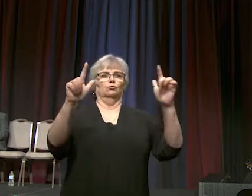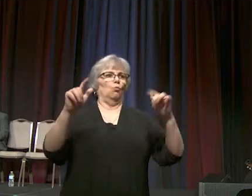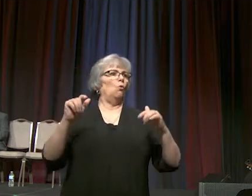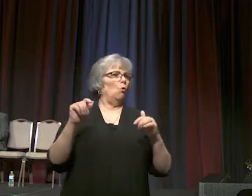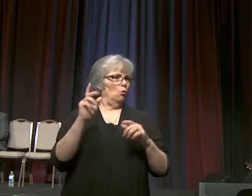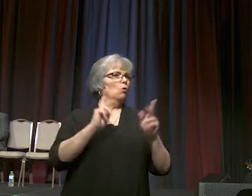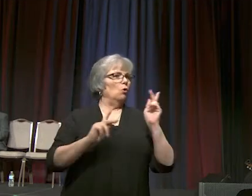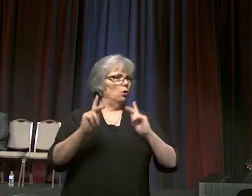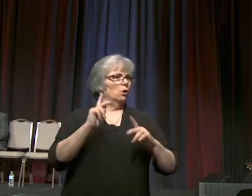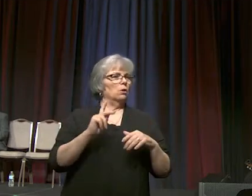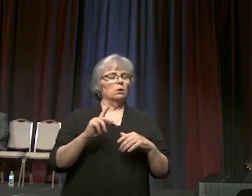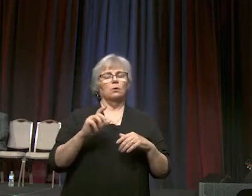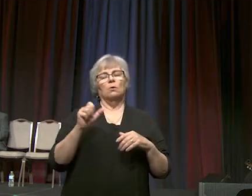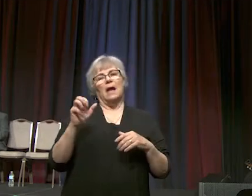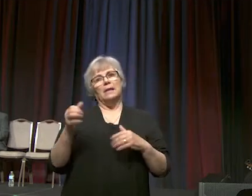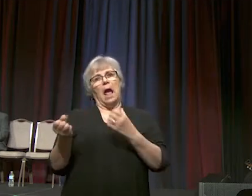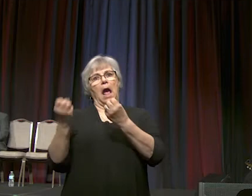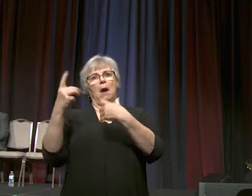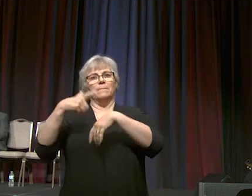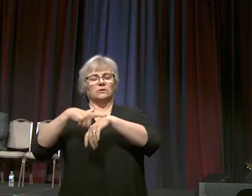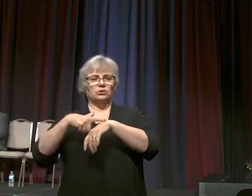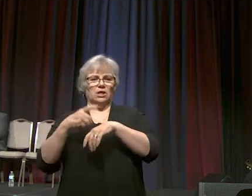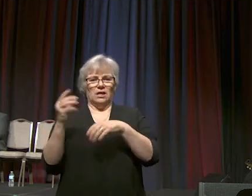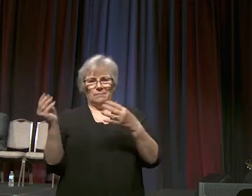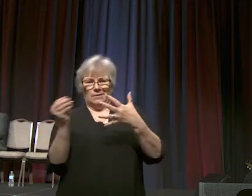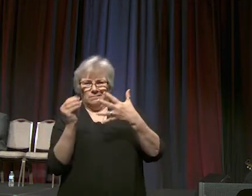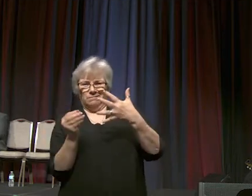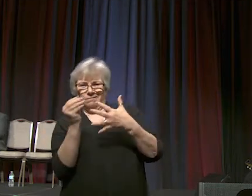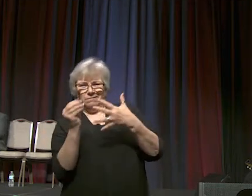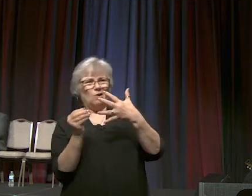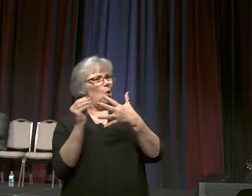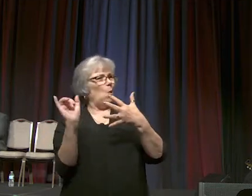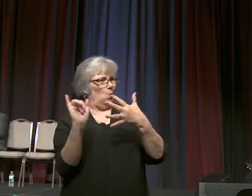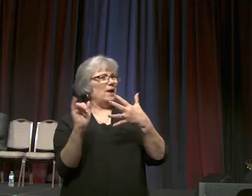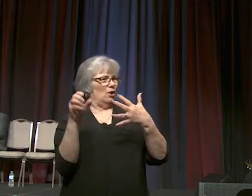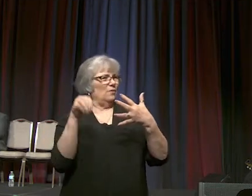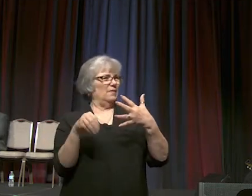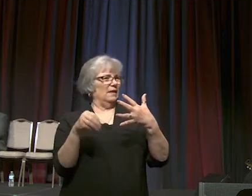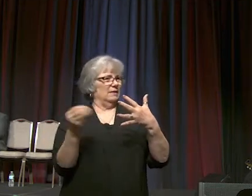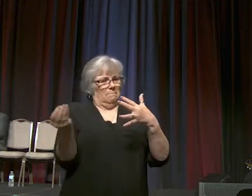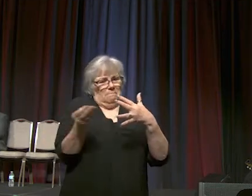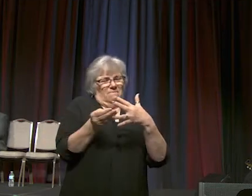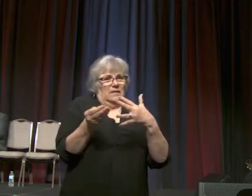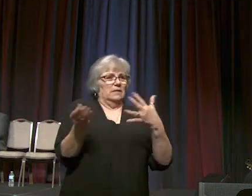much time they'll have and where to put it. So you will see